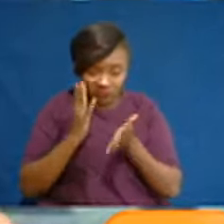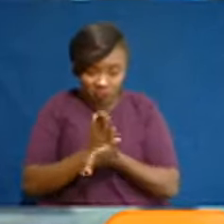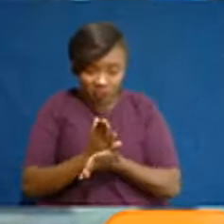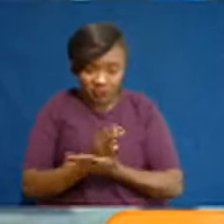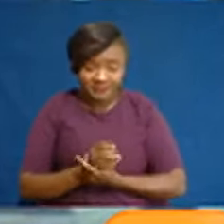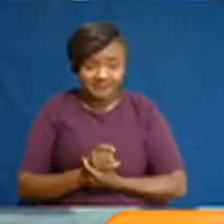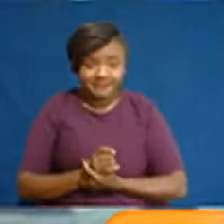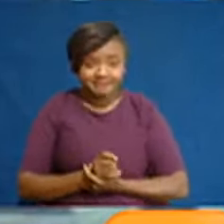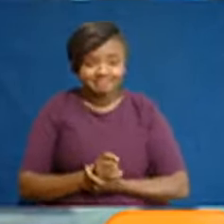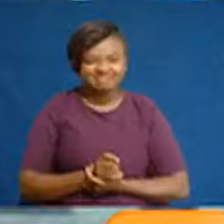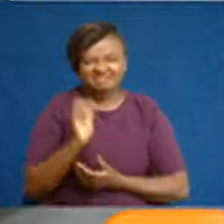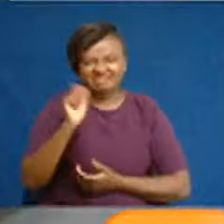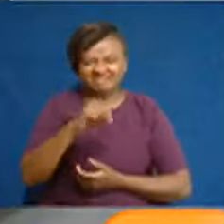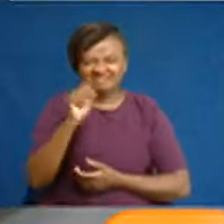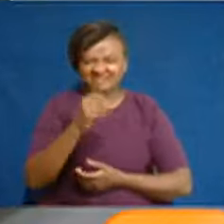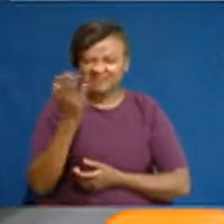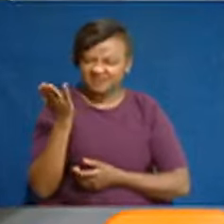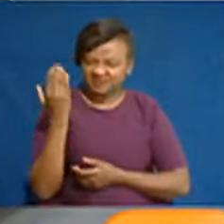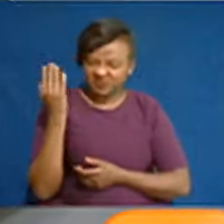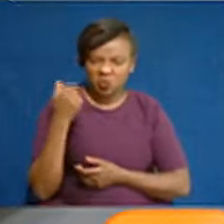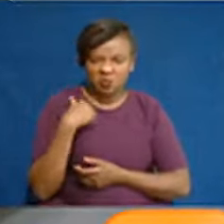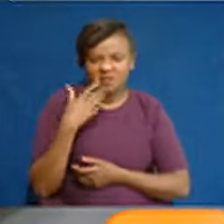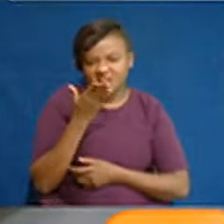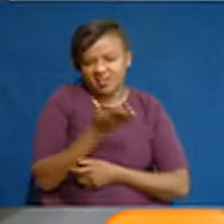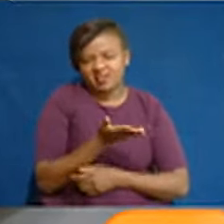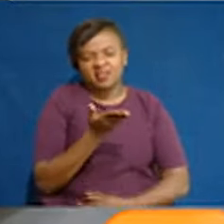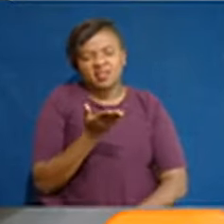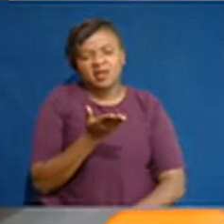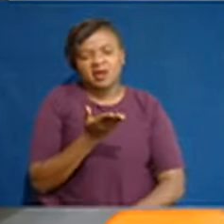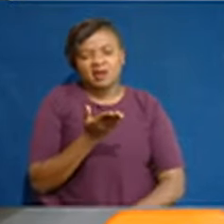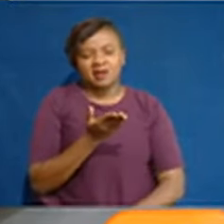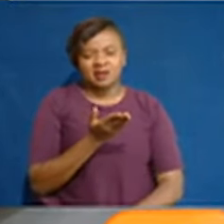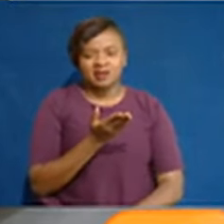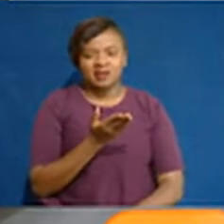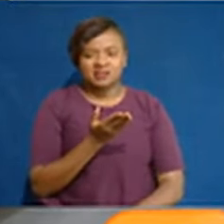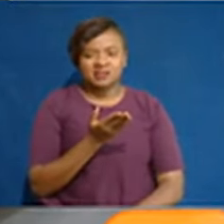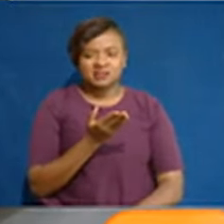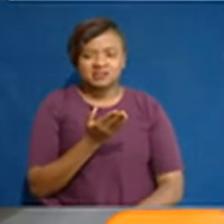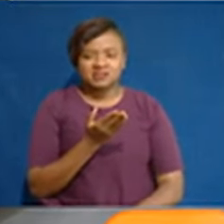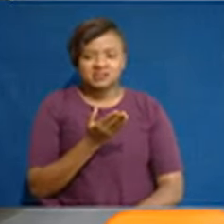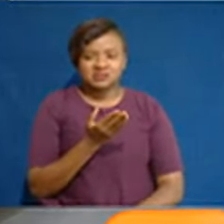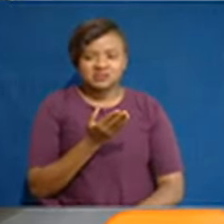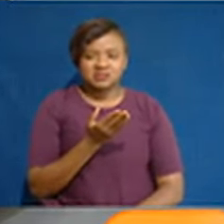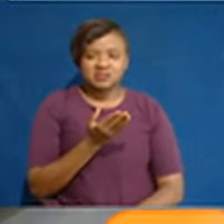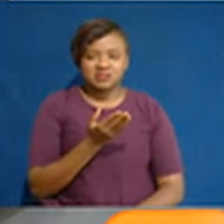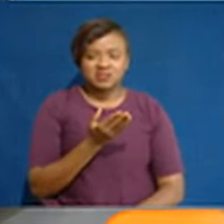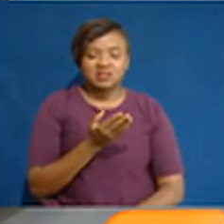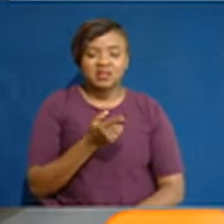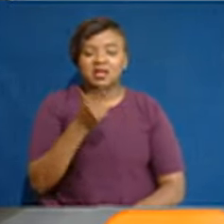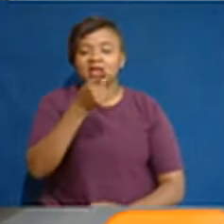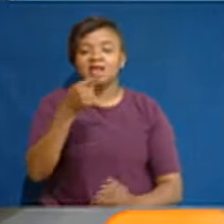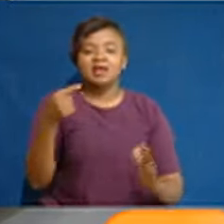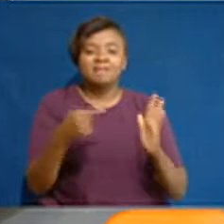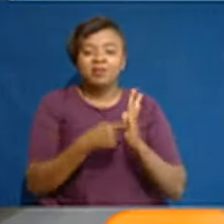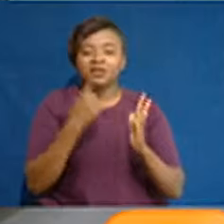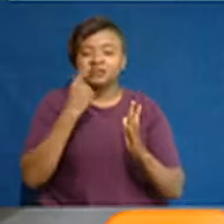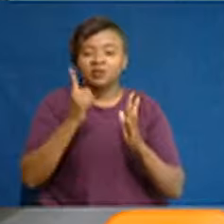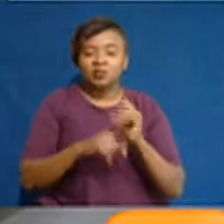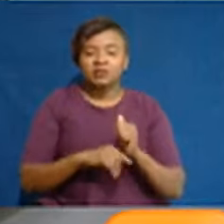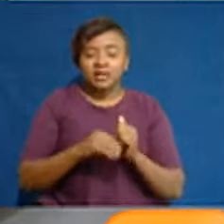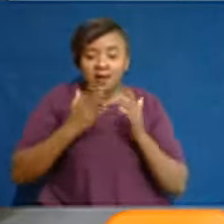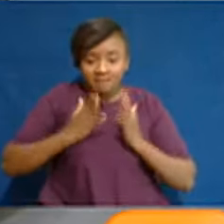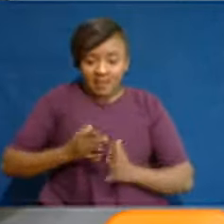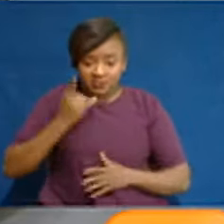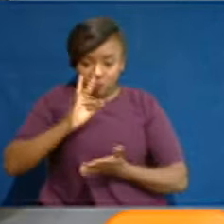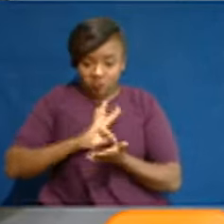the Mo Ibrahim weekend, and, you know, Ruth, I guess, loosely translated what he said was, who funds you feeds you,